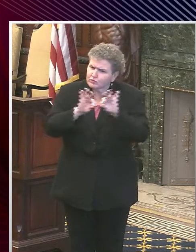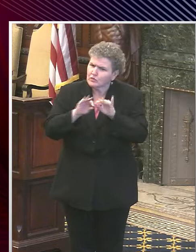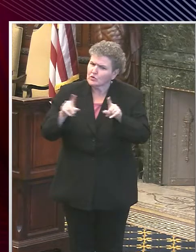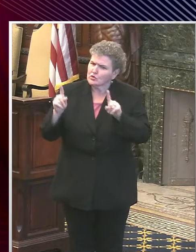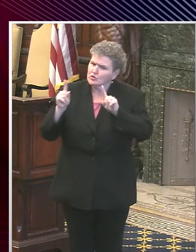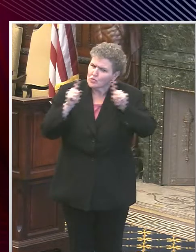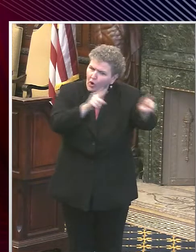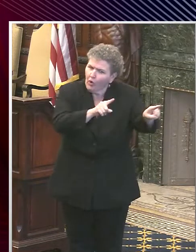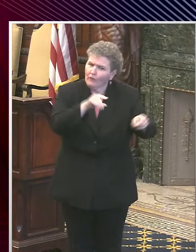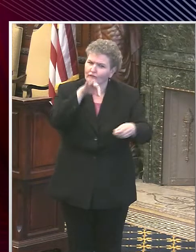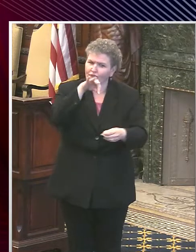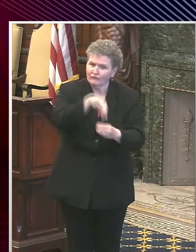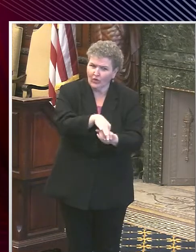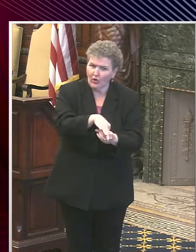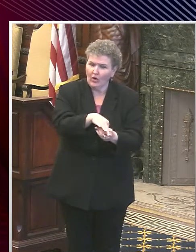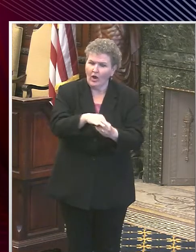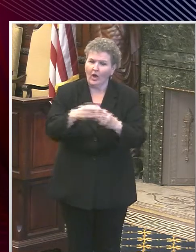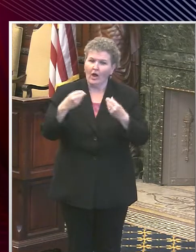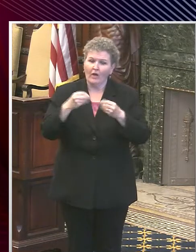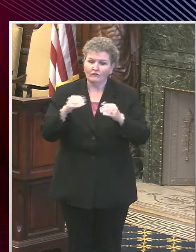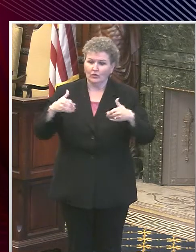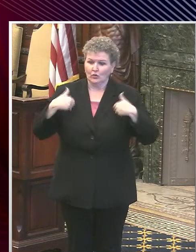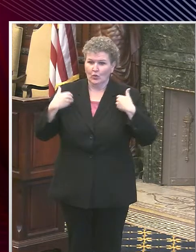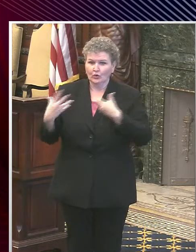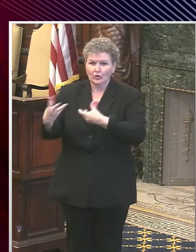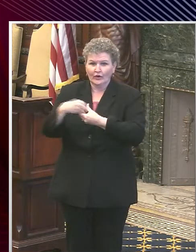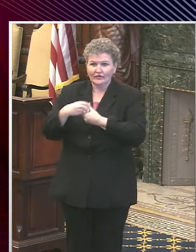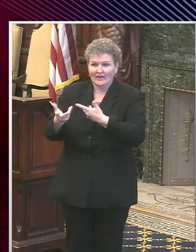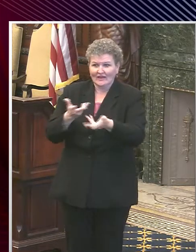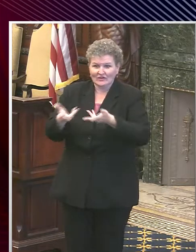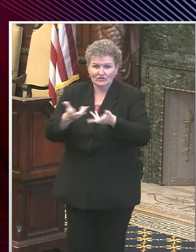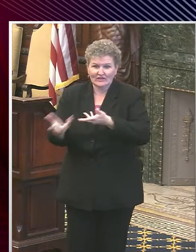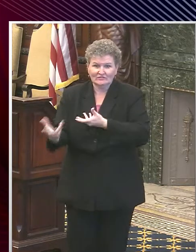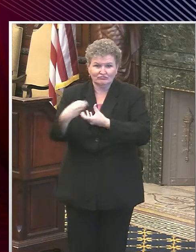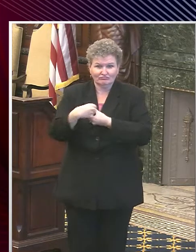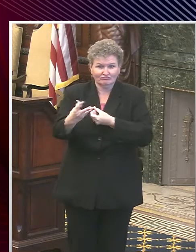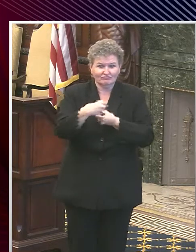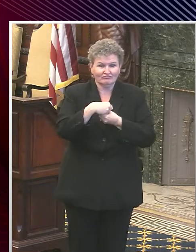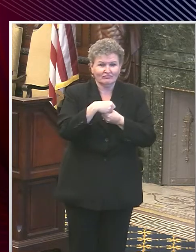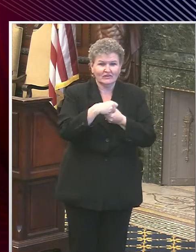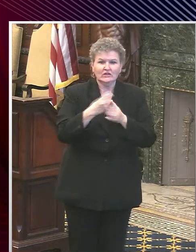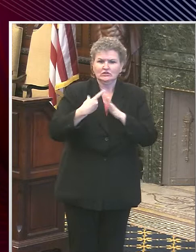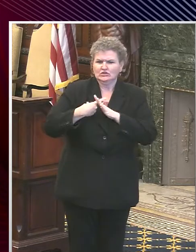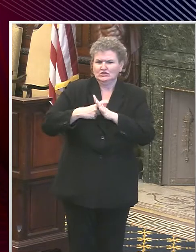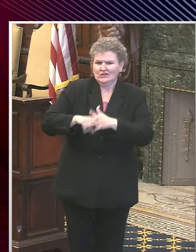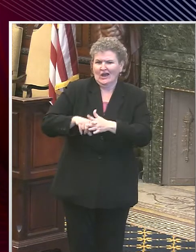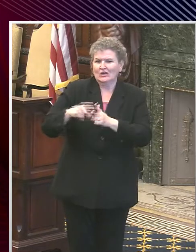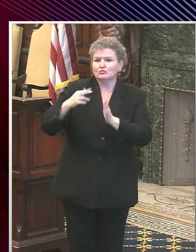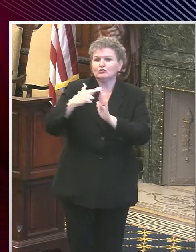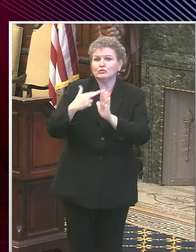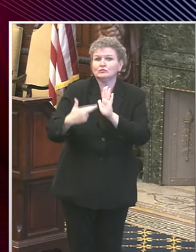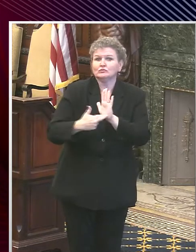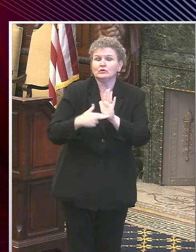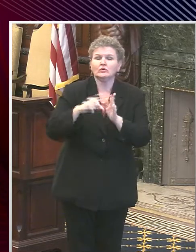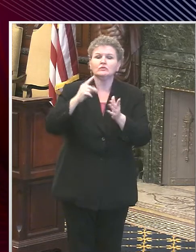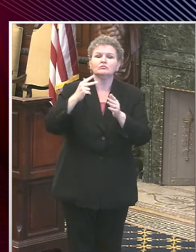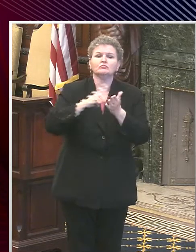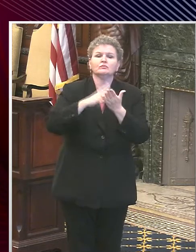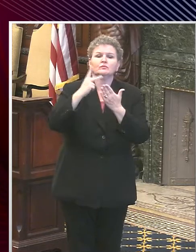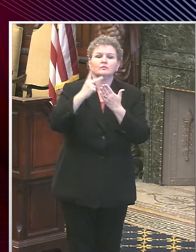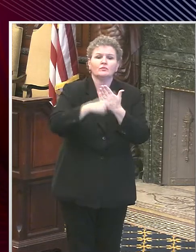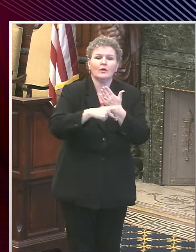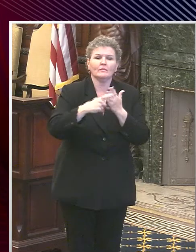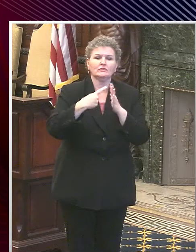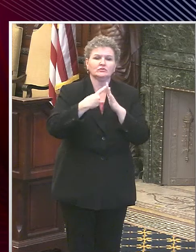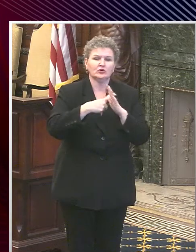Office of Youth Engagement recently launched its youth-led voter registration initiative as part of the First Vote 2020, a